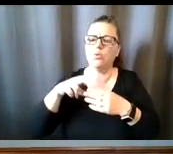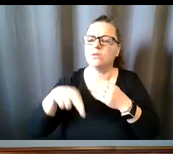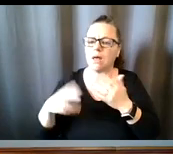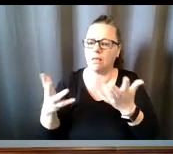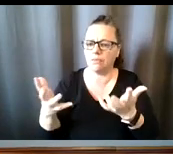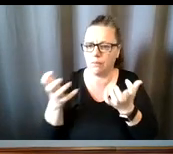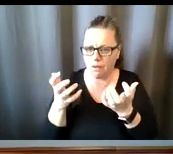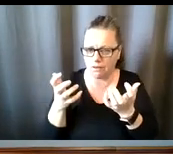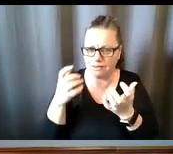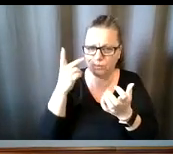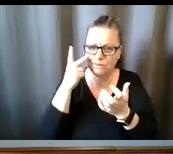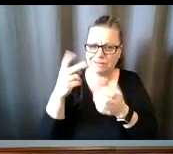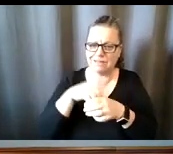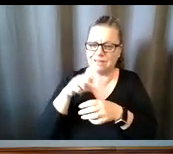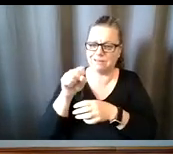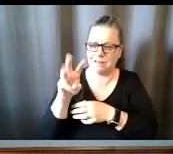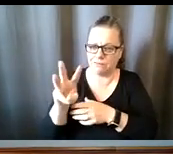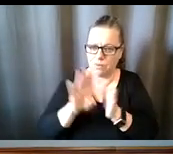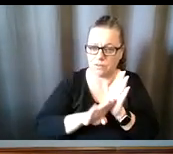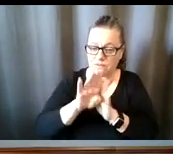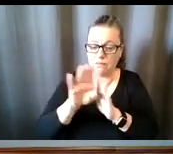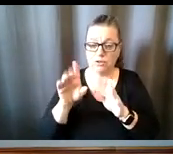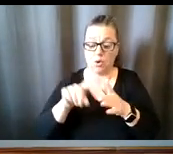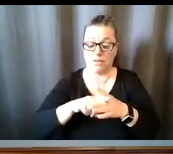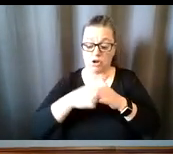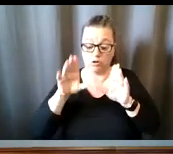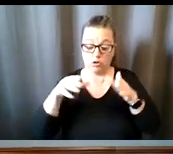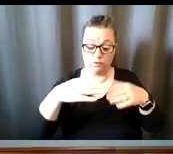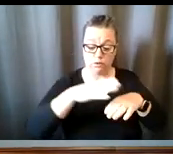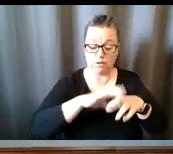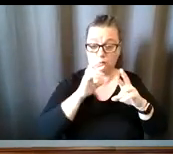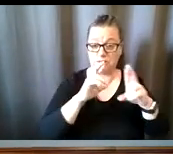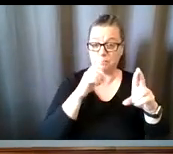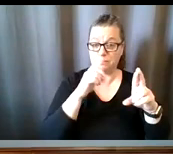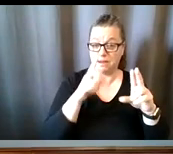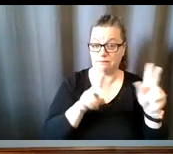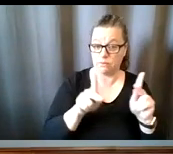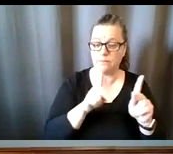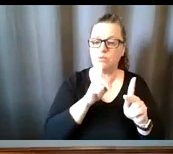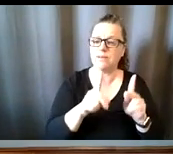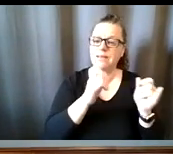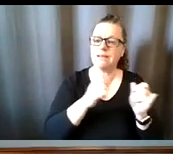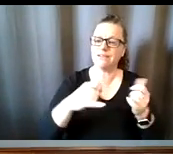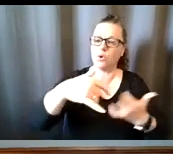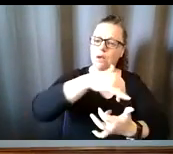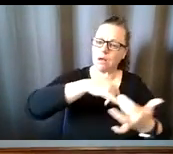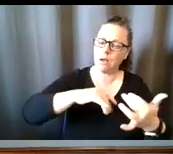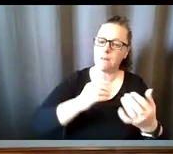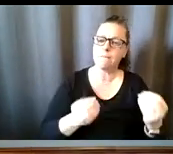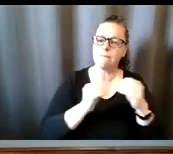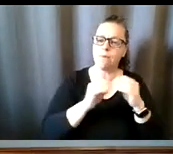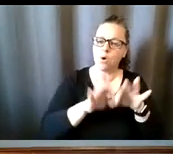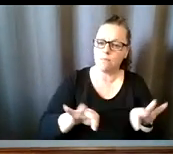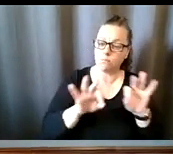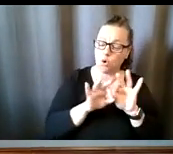in their software development. So they started focusing on respect for people. And so it was really individuals and interactions that were more important.